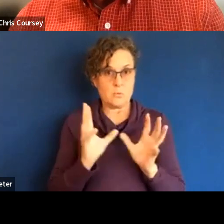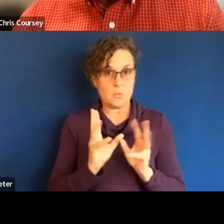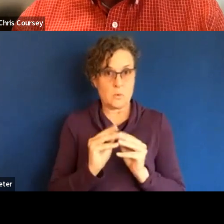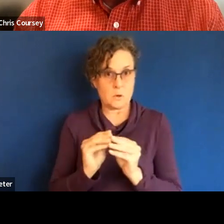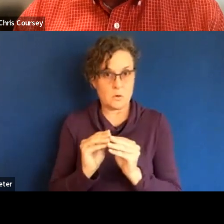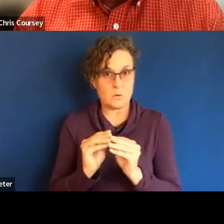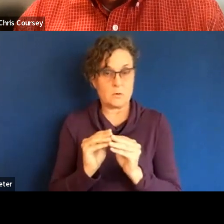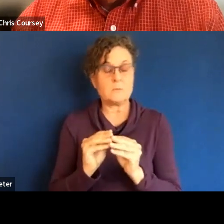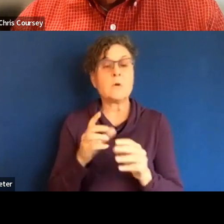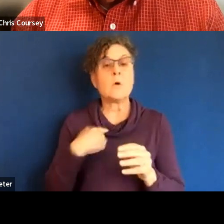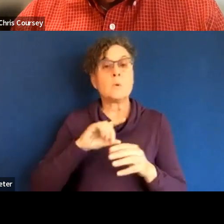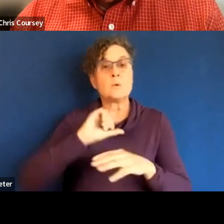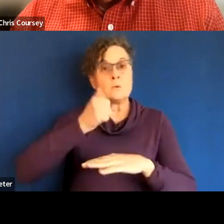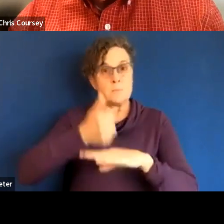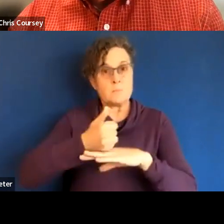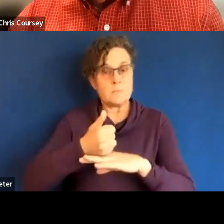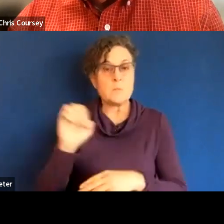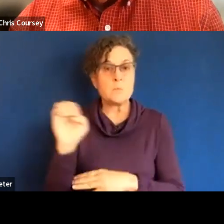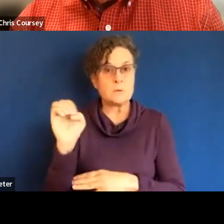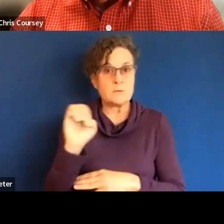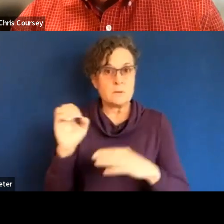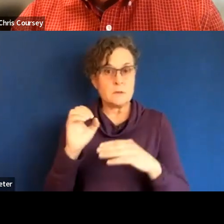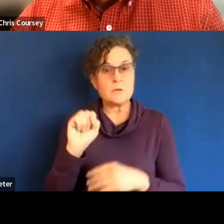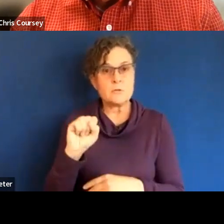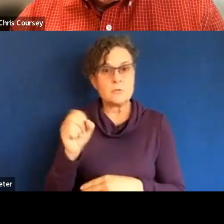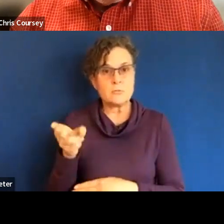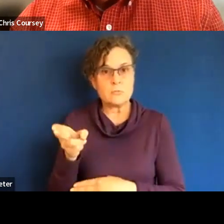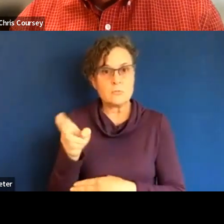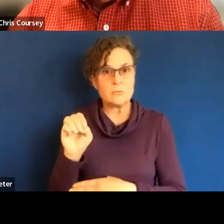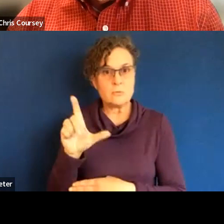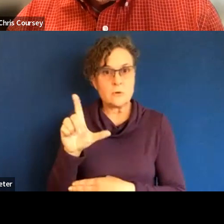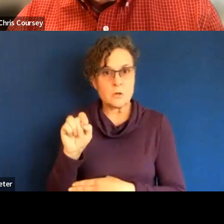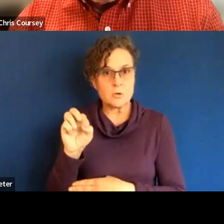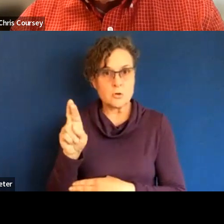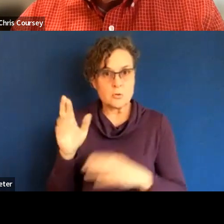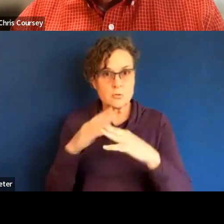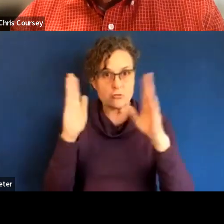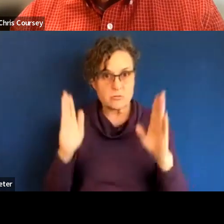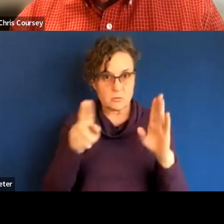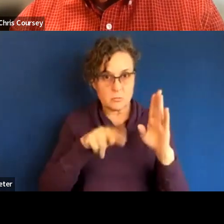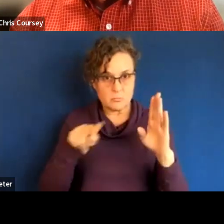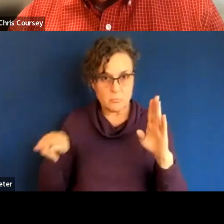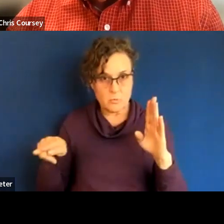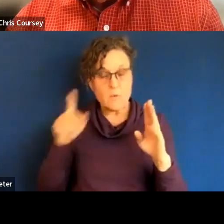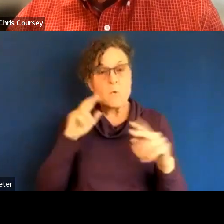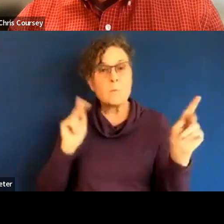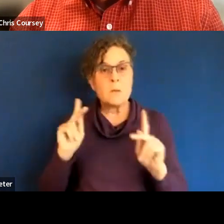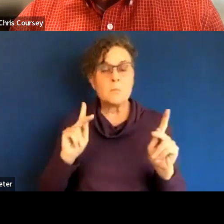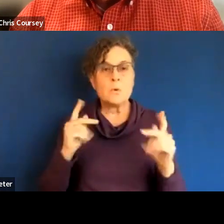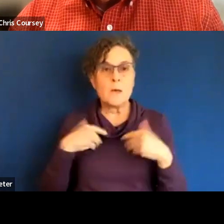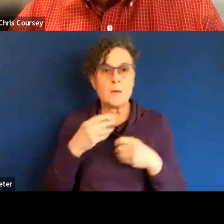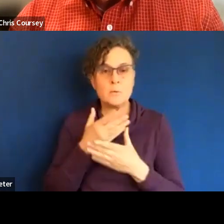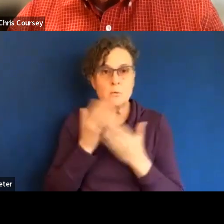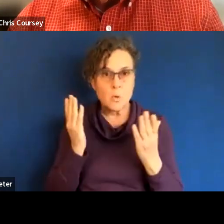emergency shelter sites for people who are unsheltered right now. These sites are on